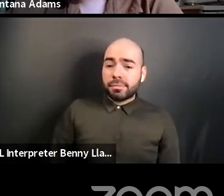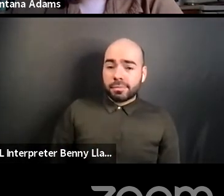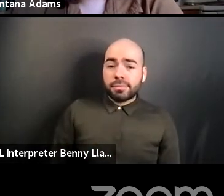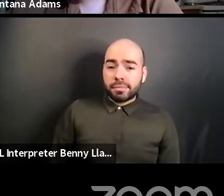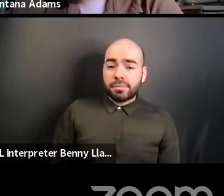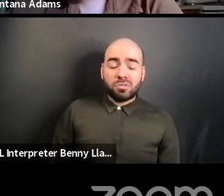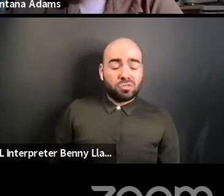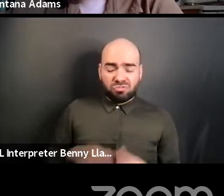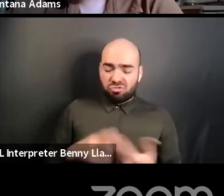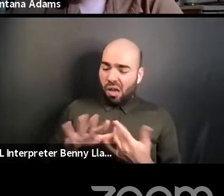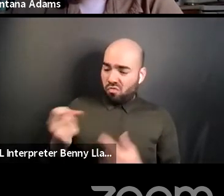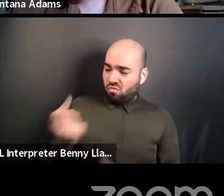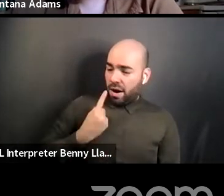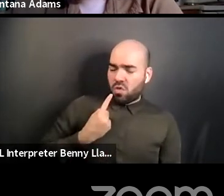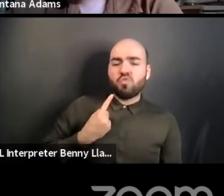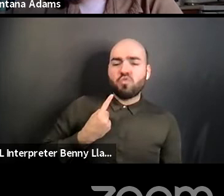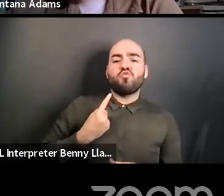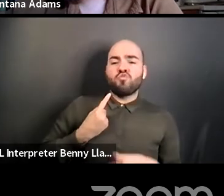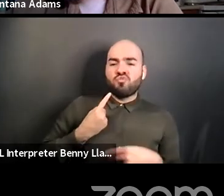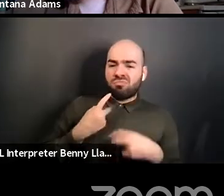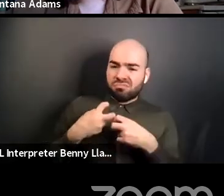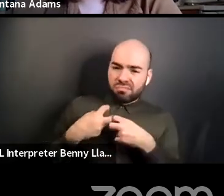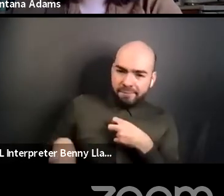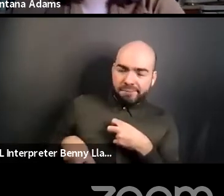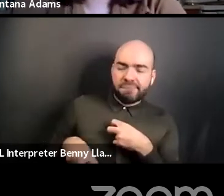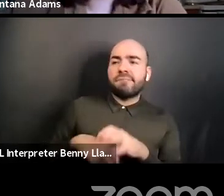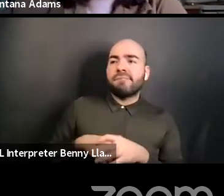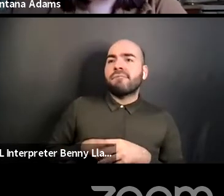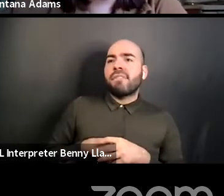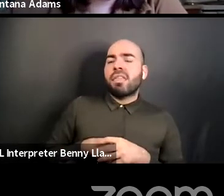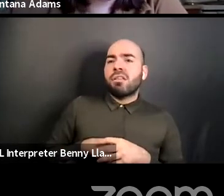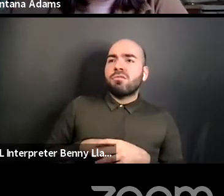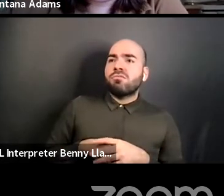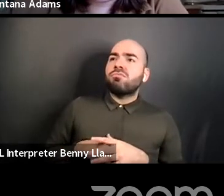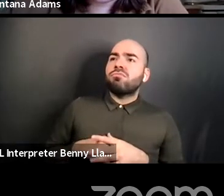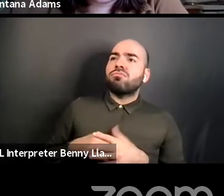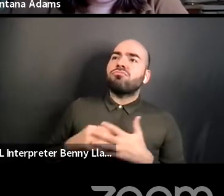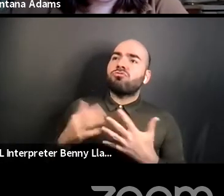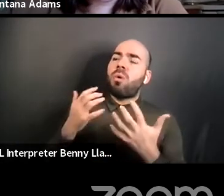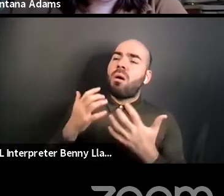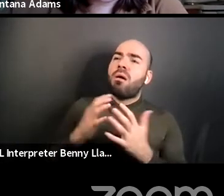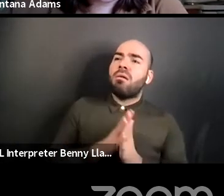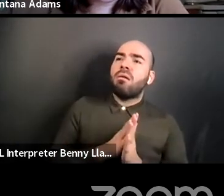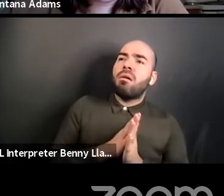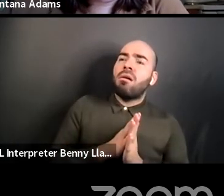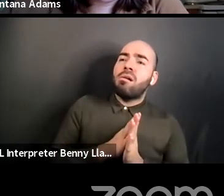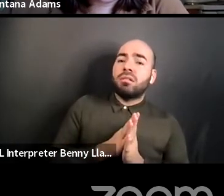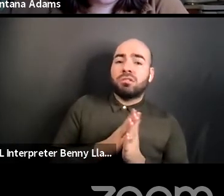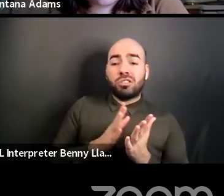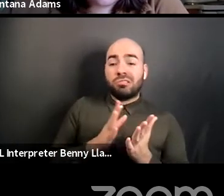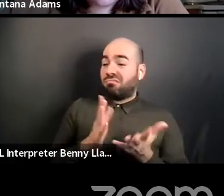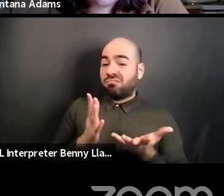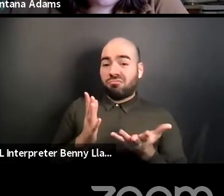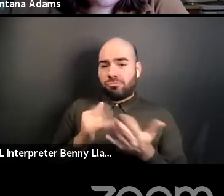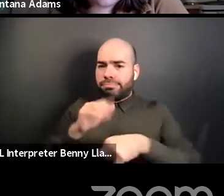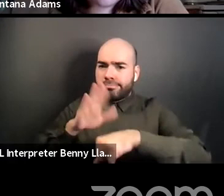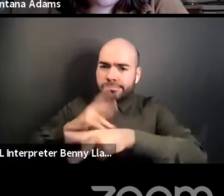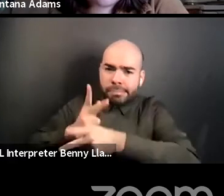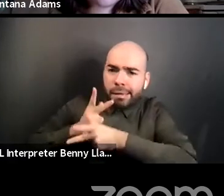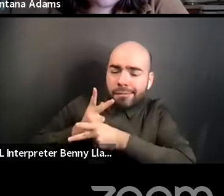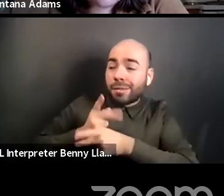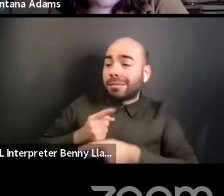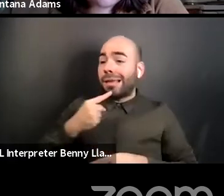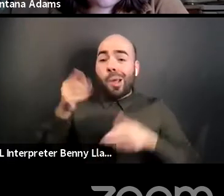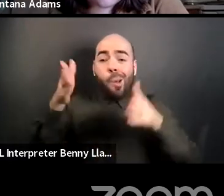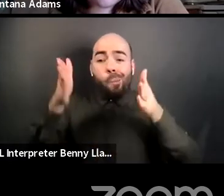sort of broach the gap between, you know, just someone coming out and saying, yeah, I'm Native,